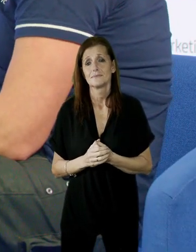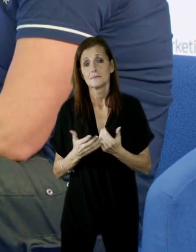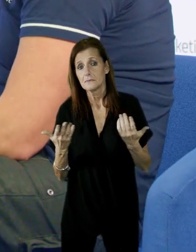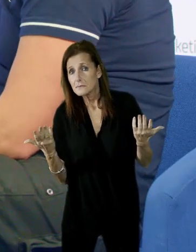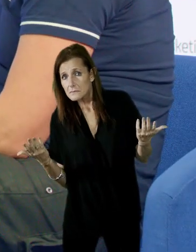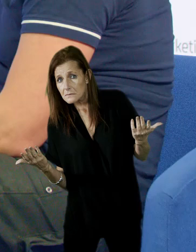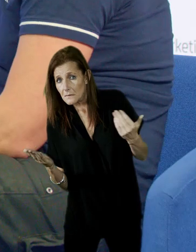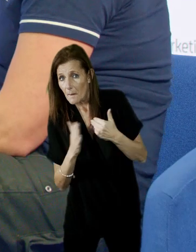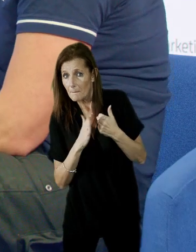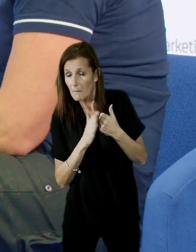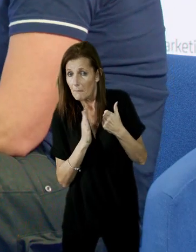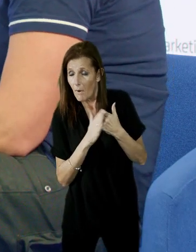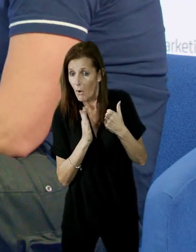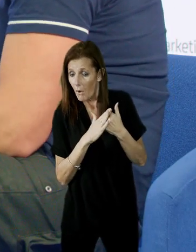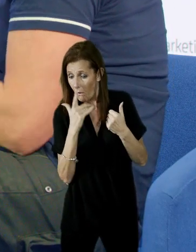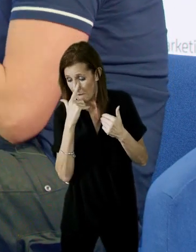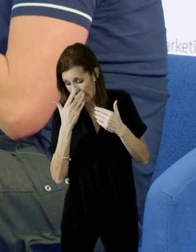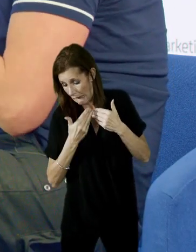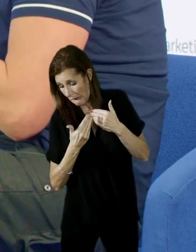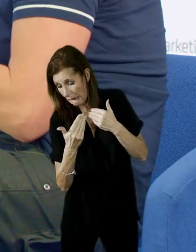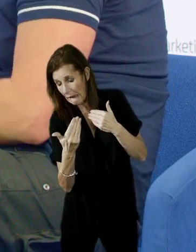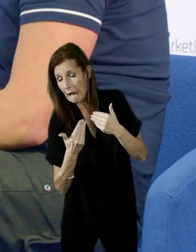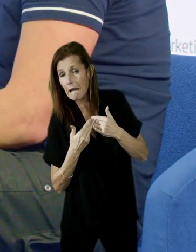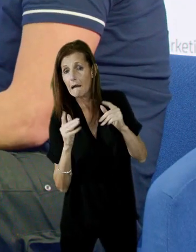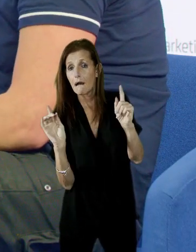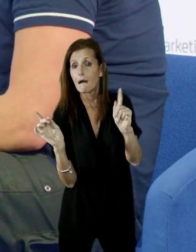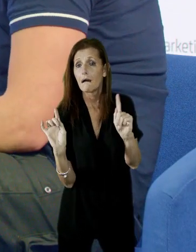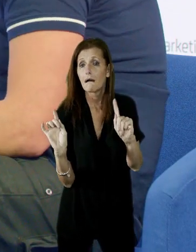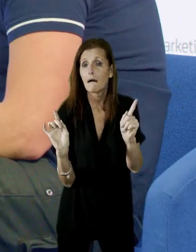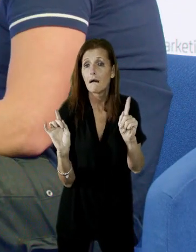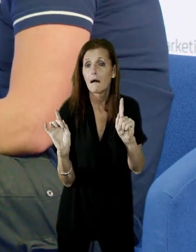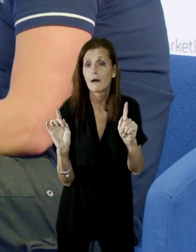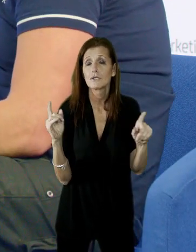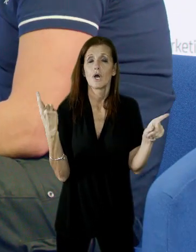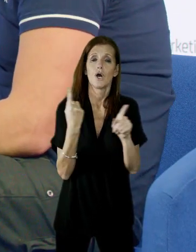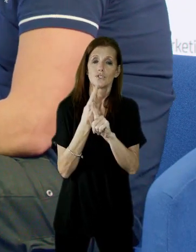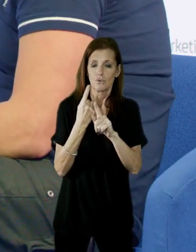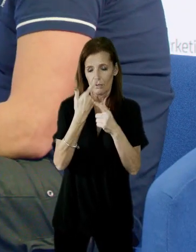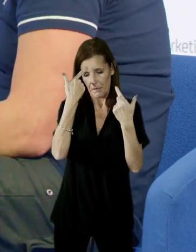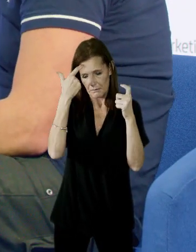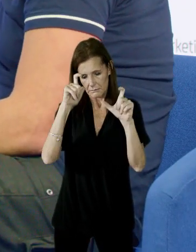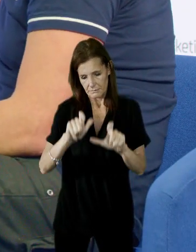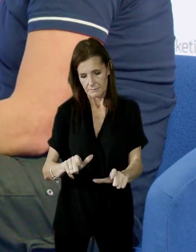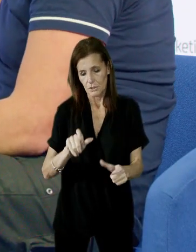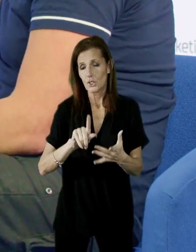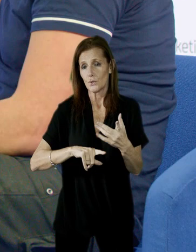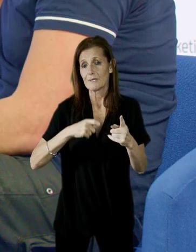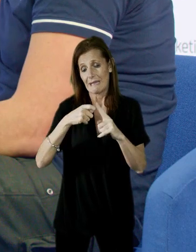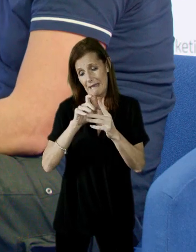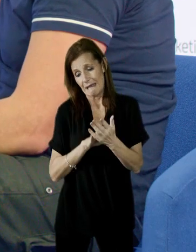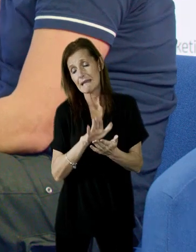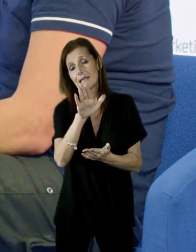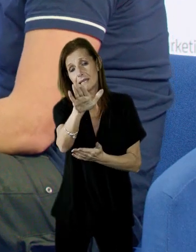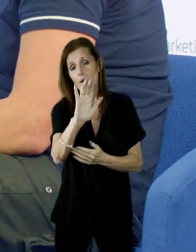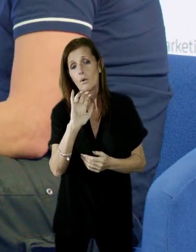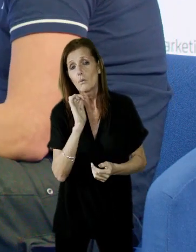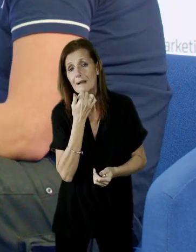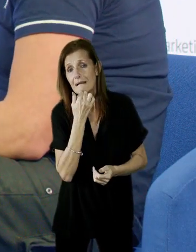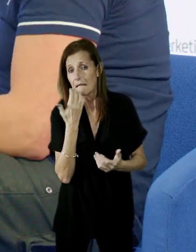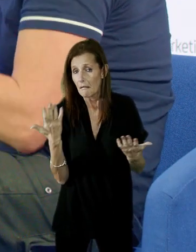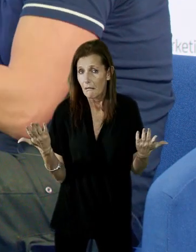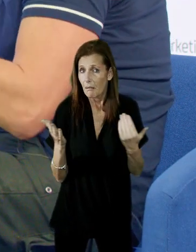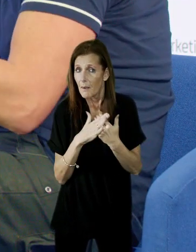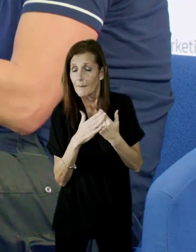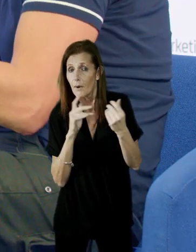tell me, is there more that can be done in the meantime? You said about like staycations, and that's going to be the way forward with